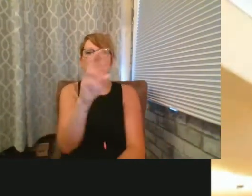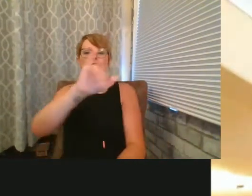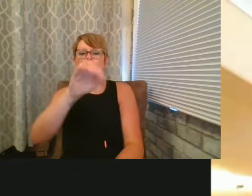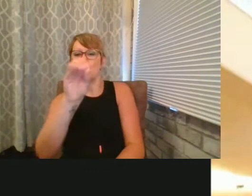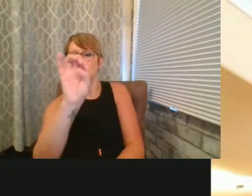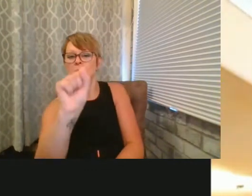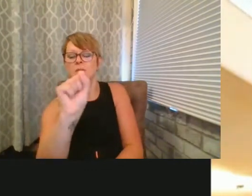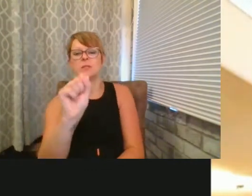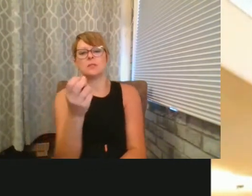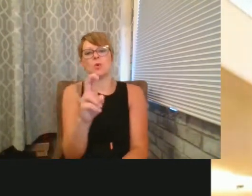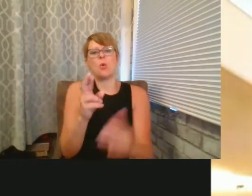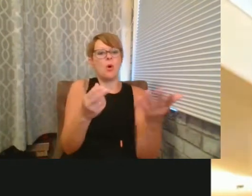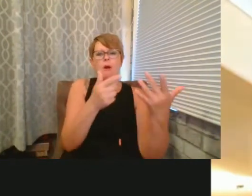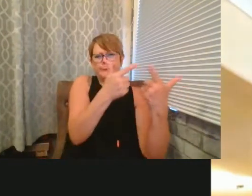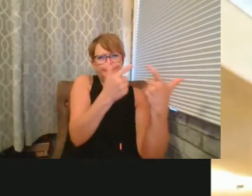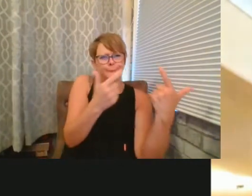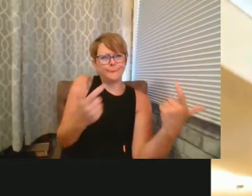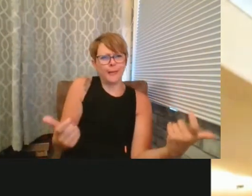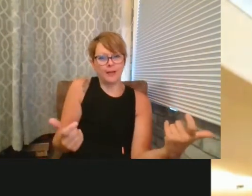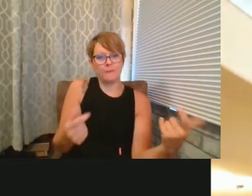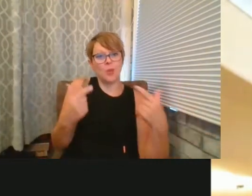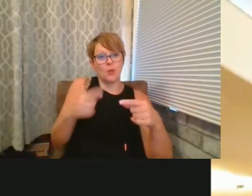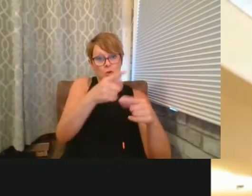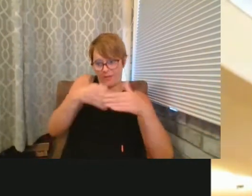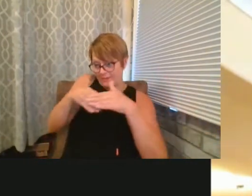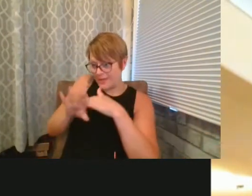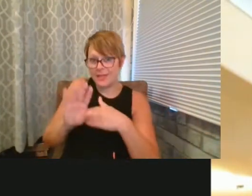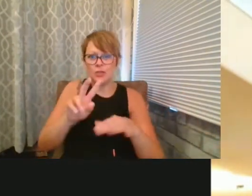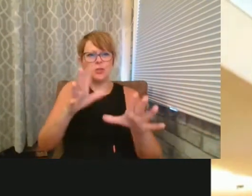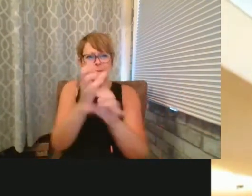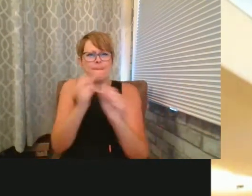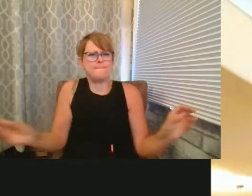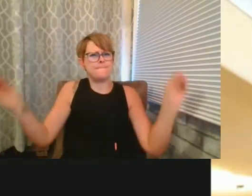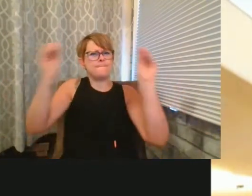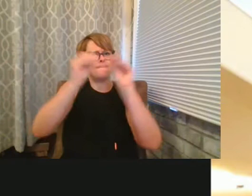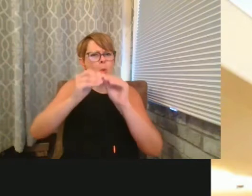Software Company, you're getting so much more. You're getting a bit of